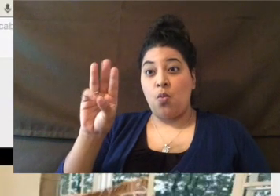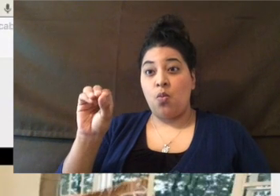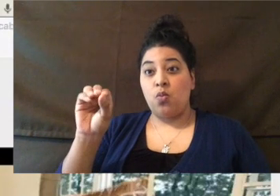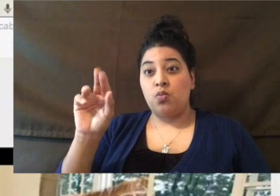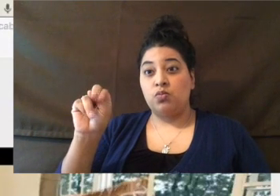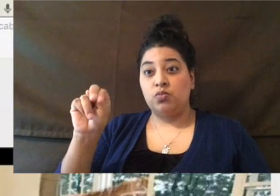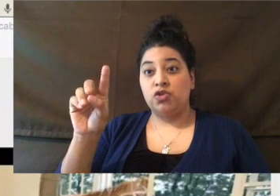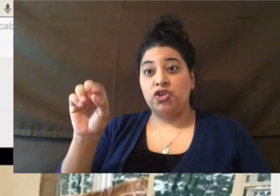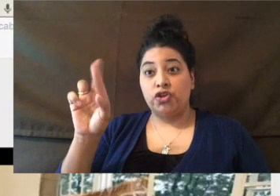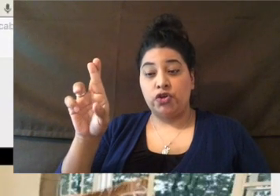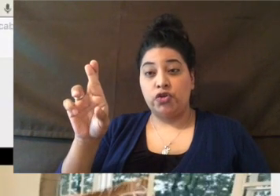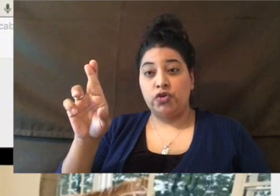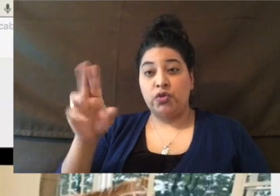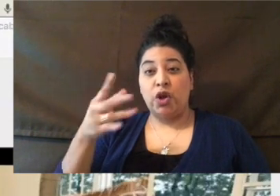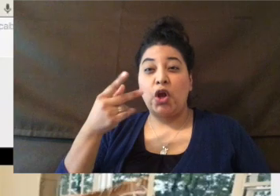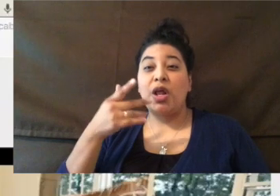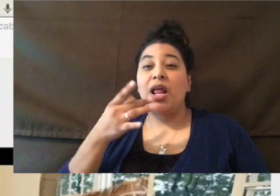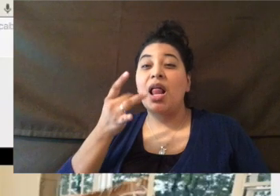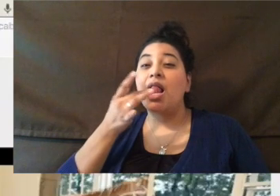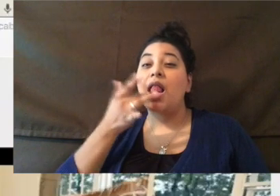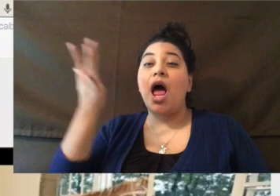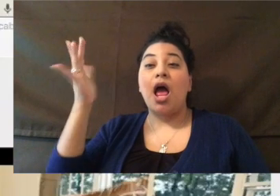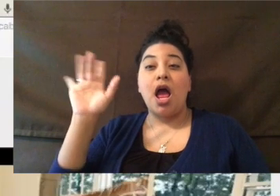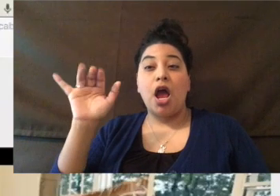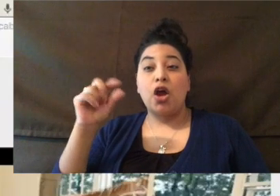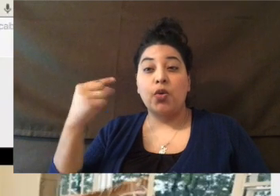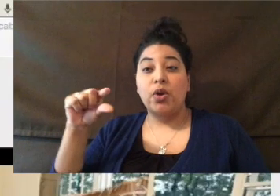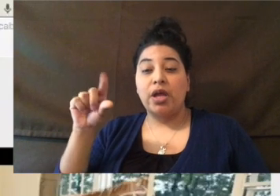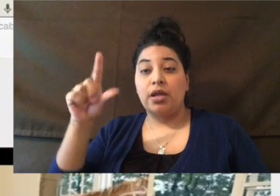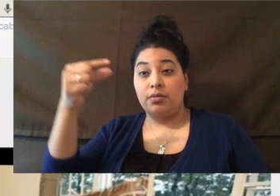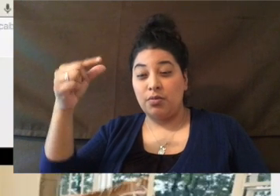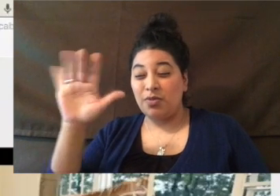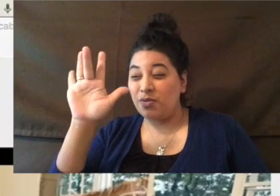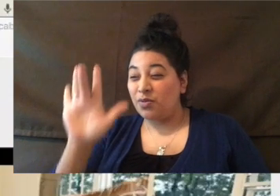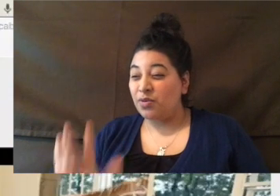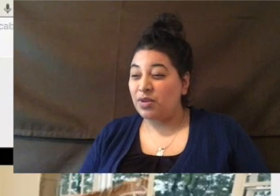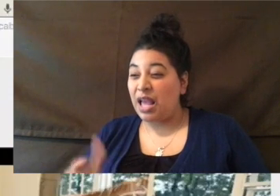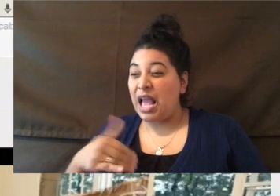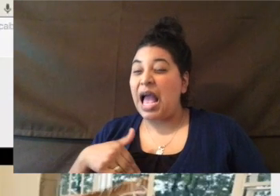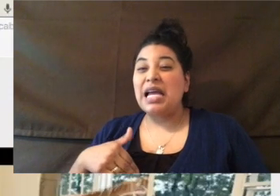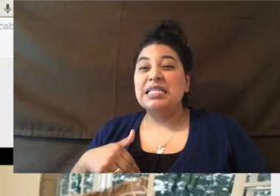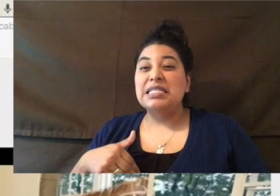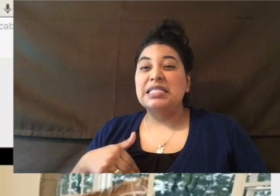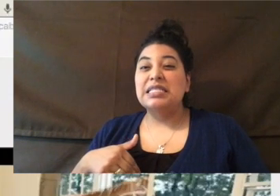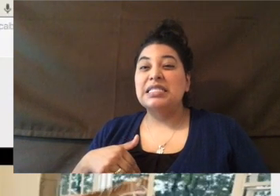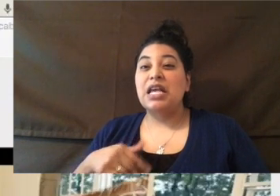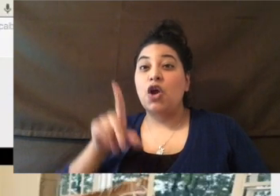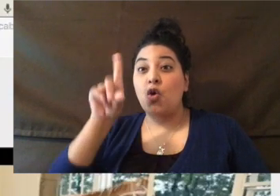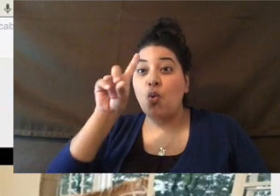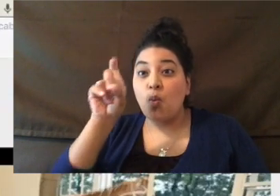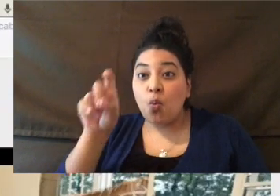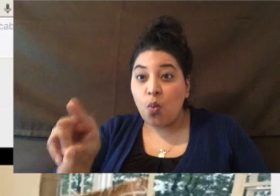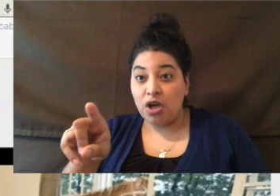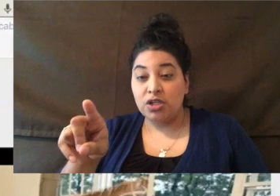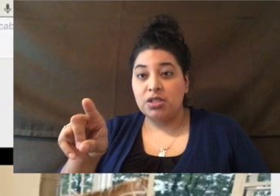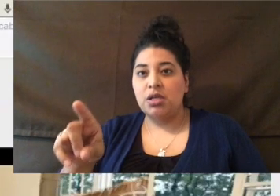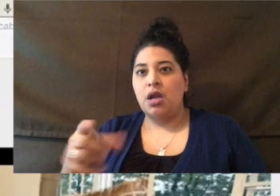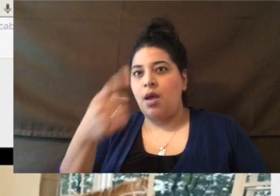here has a question mark after it. That's because we are wondering things. We are asking questions just like good readers